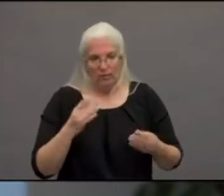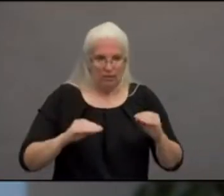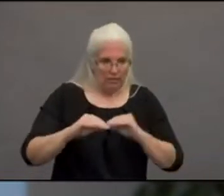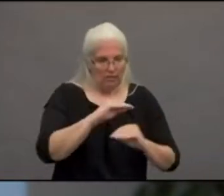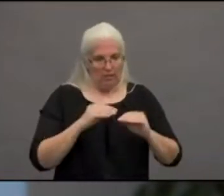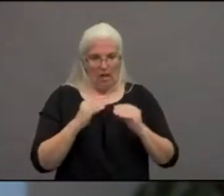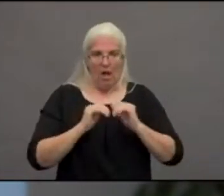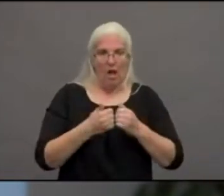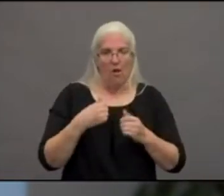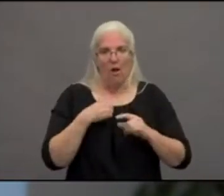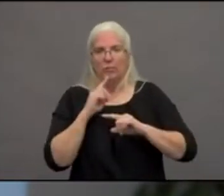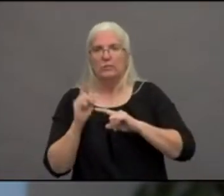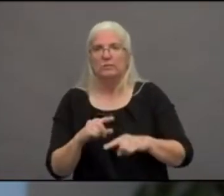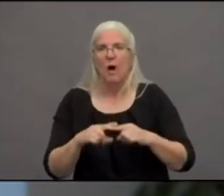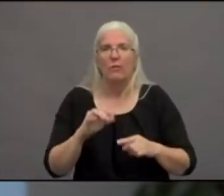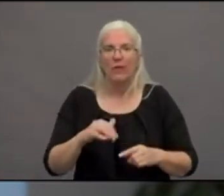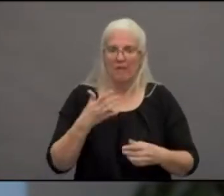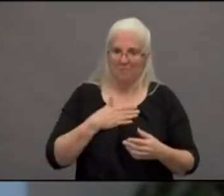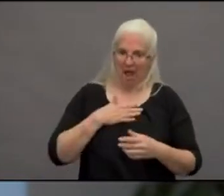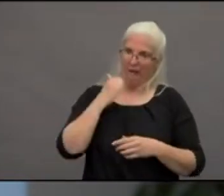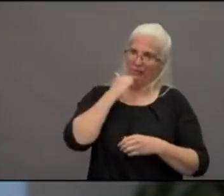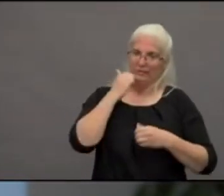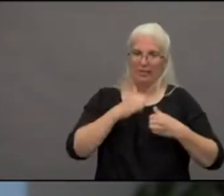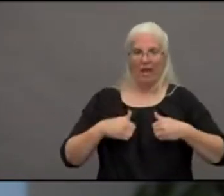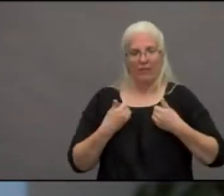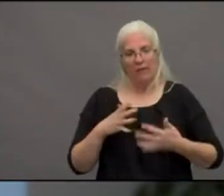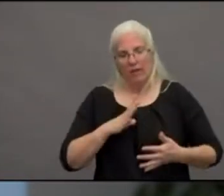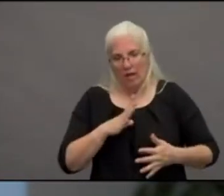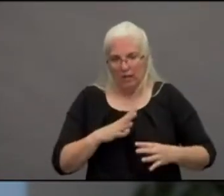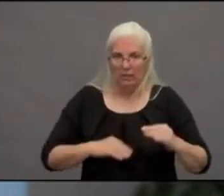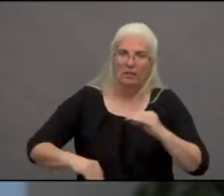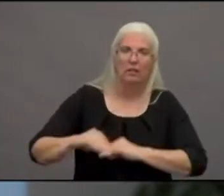how we go through our day-to-day life,